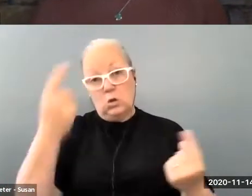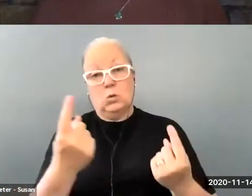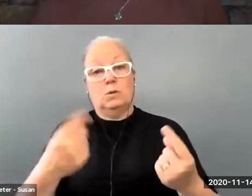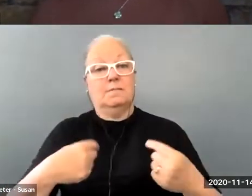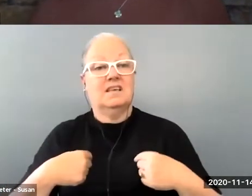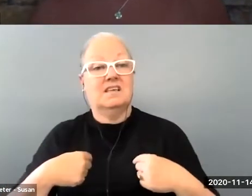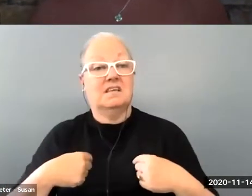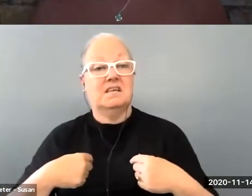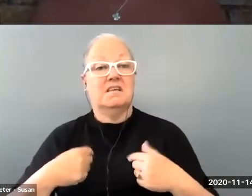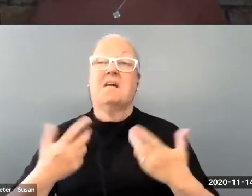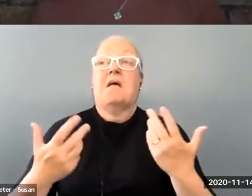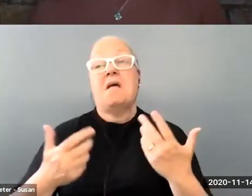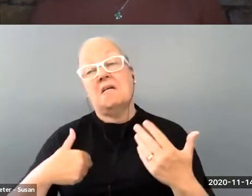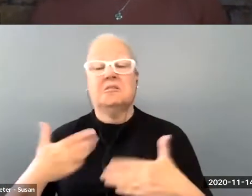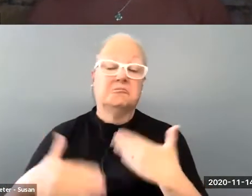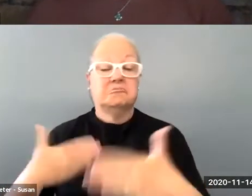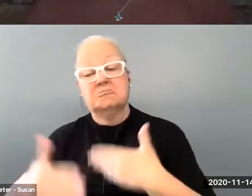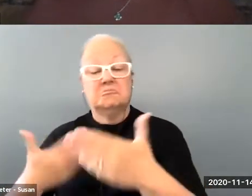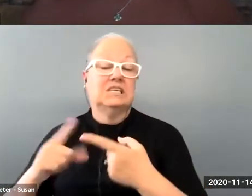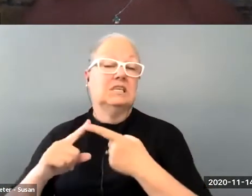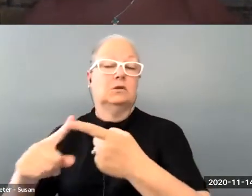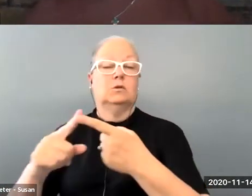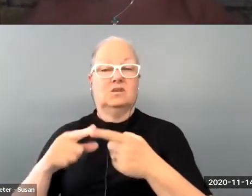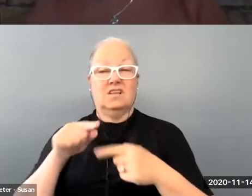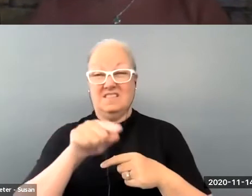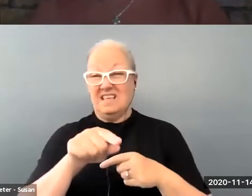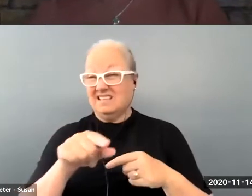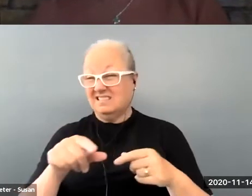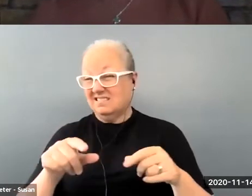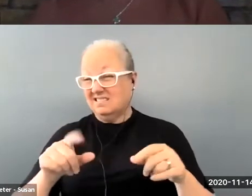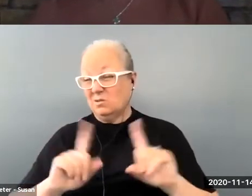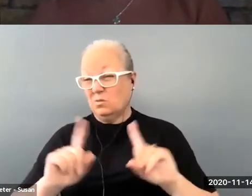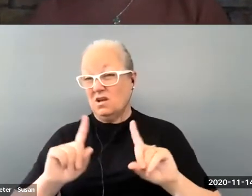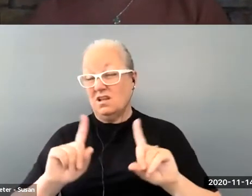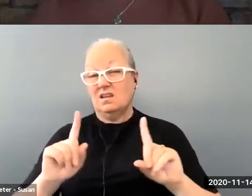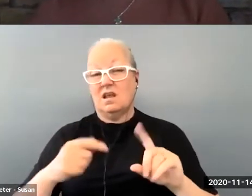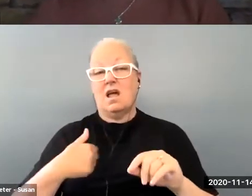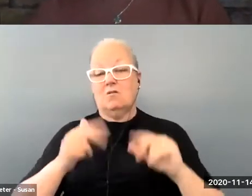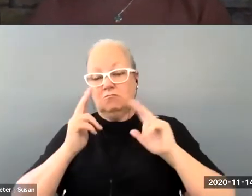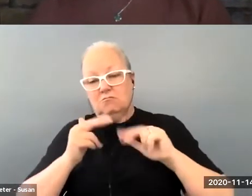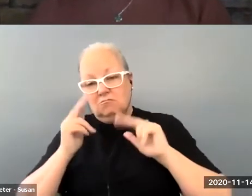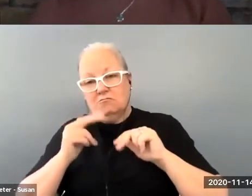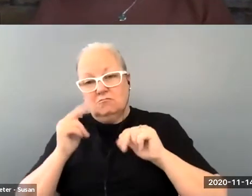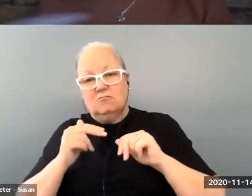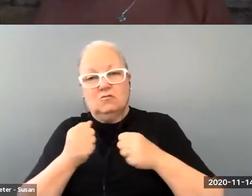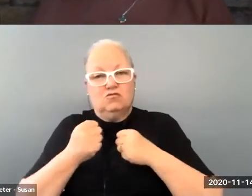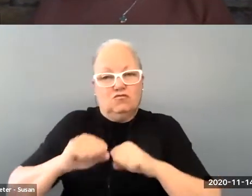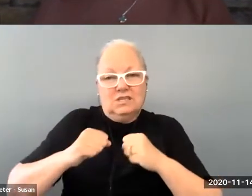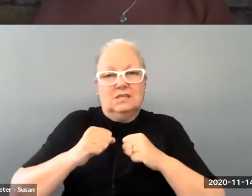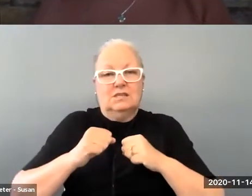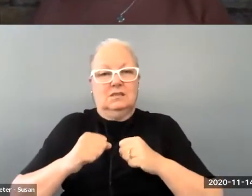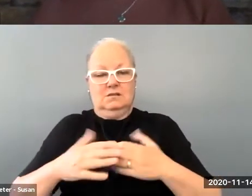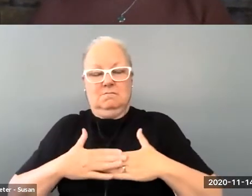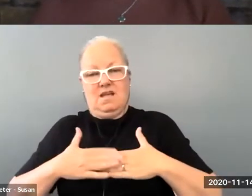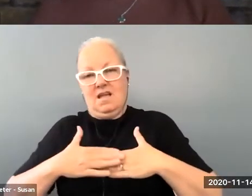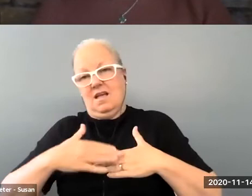I may as well just kind of run with it now. So that's kind of where I'm at in terms of protecting and guarding, you know, my